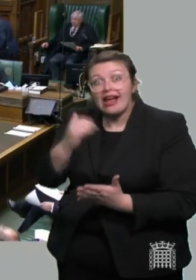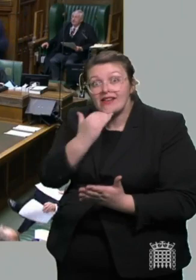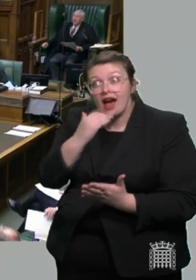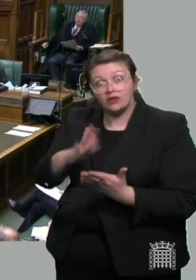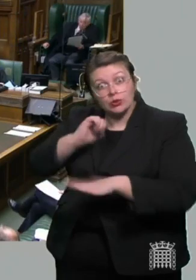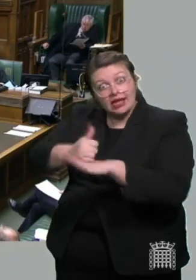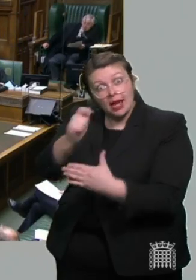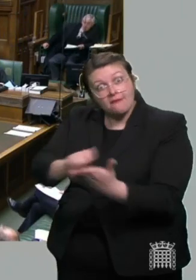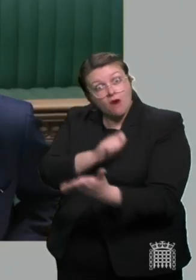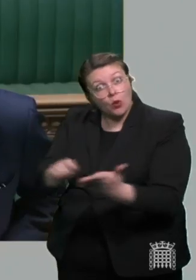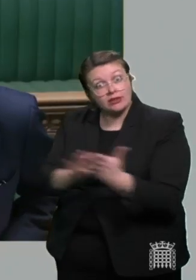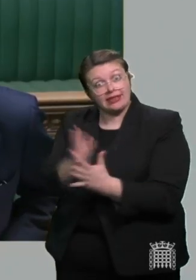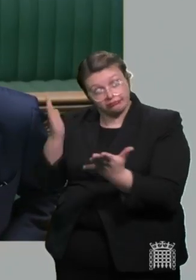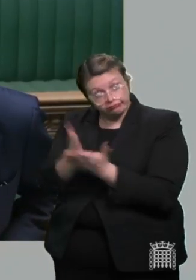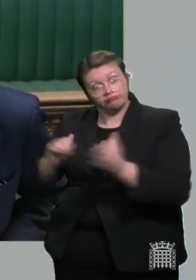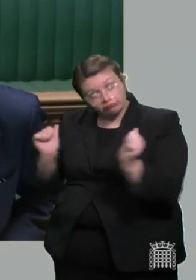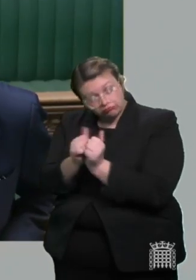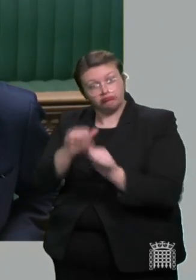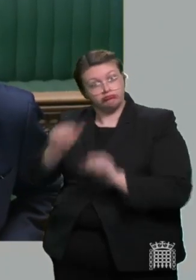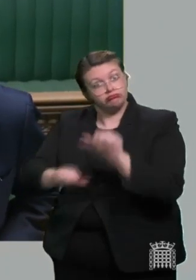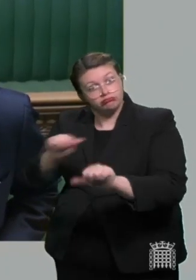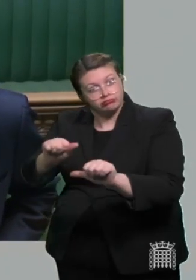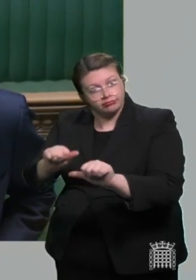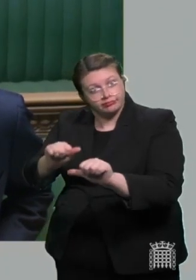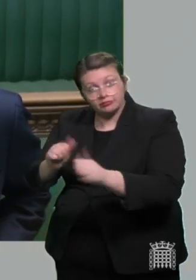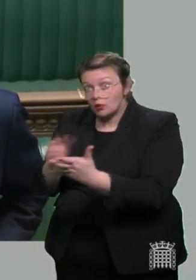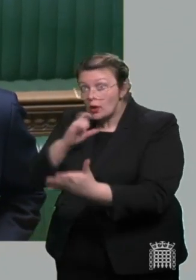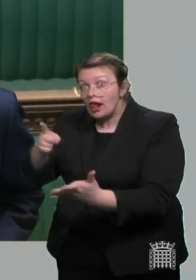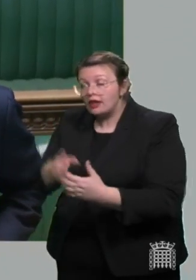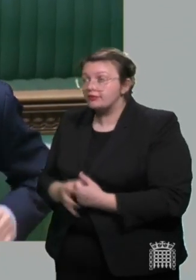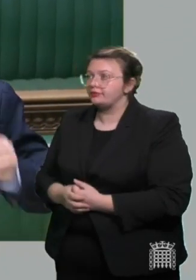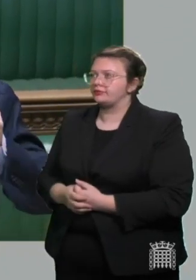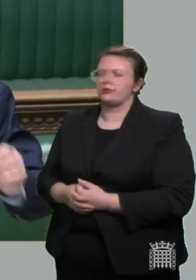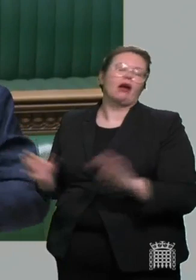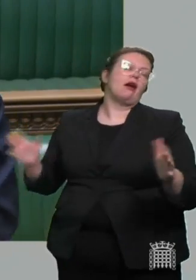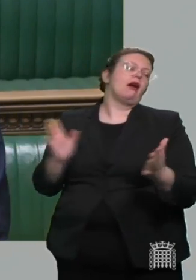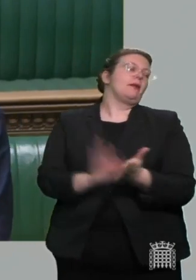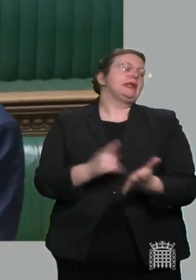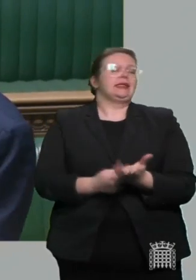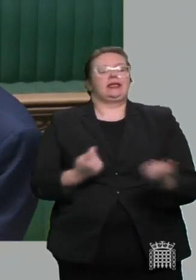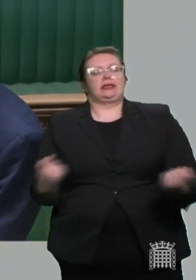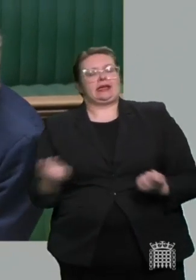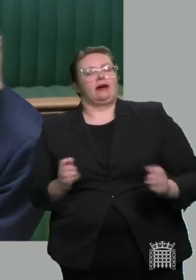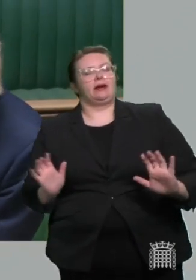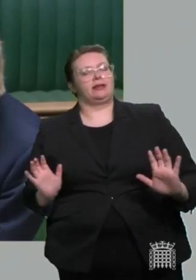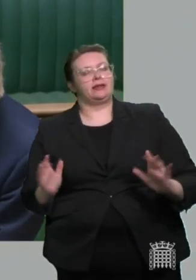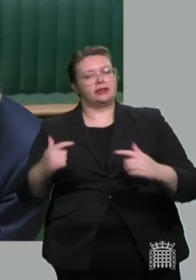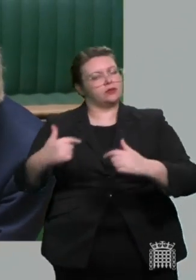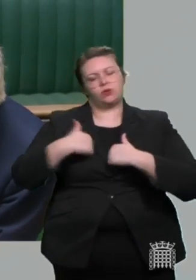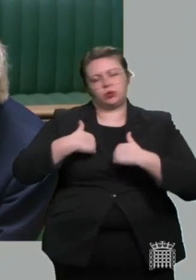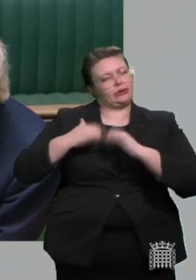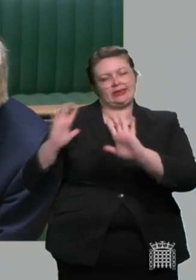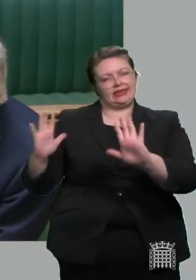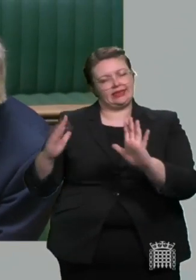Speaker, we are going to get on with our agenda of delivering for the people of this country and spending more than virtually